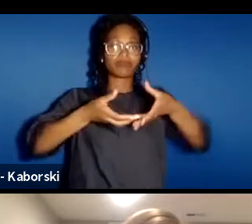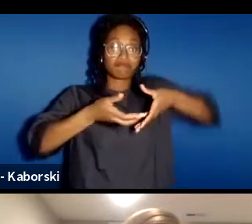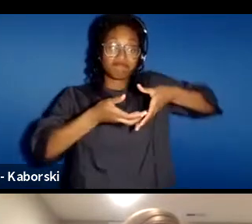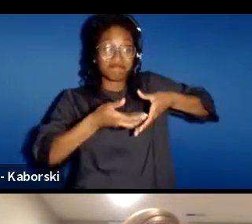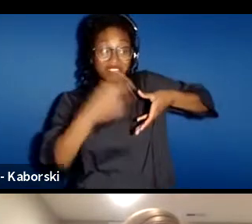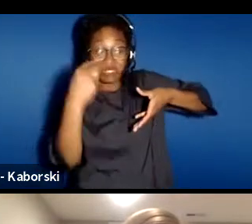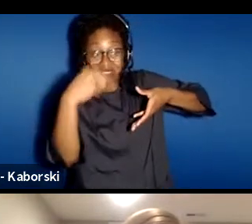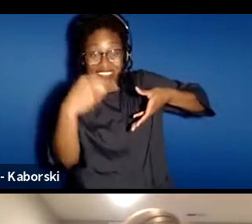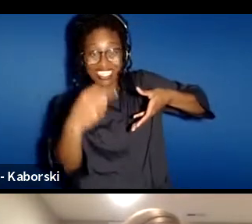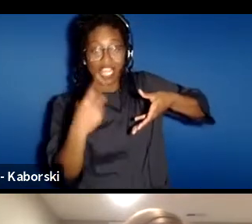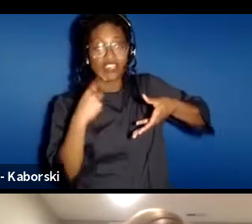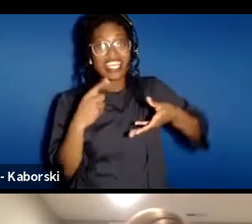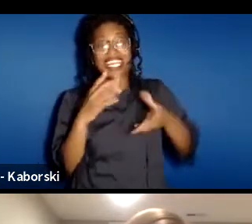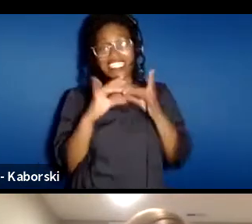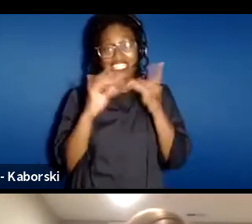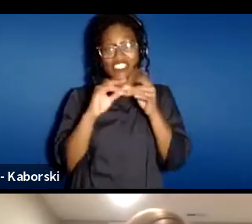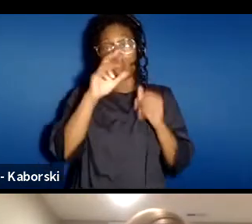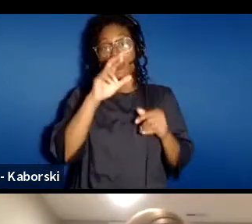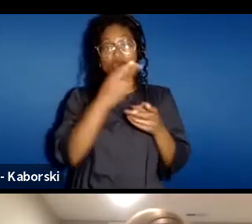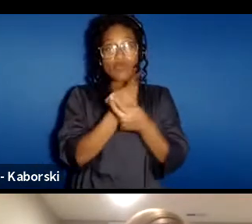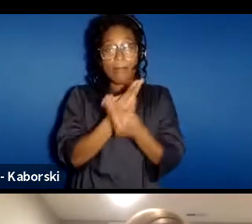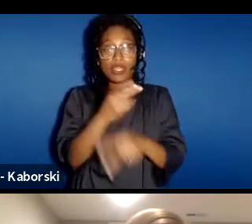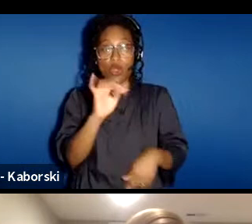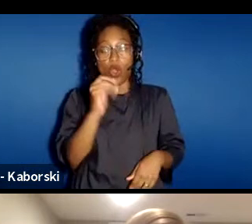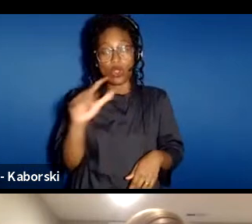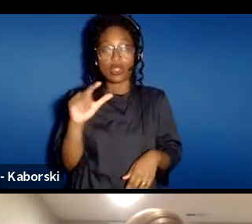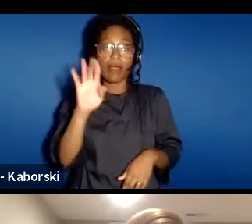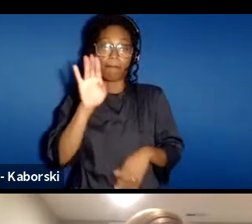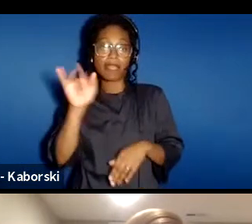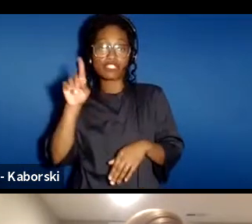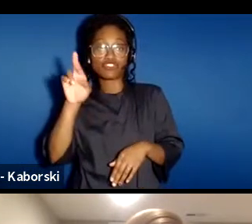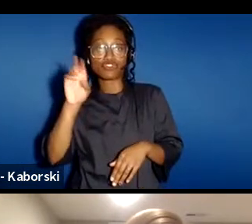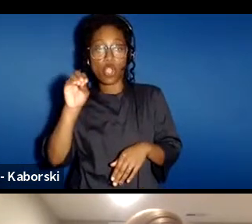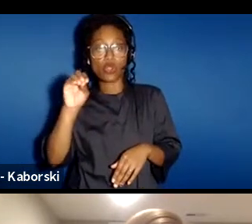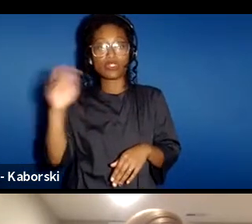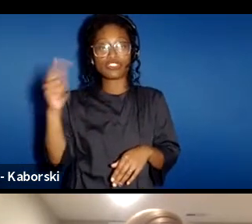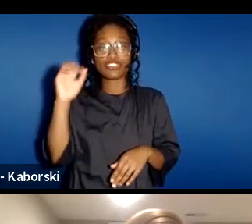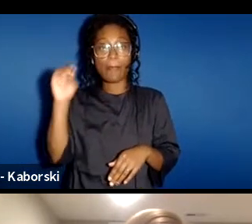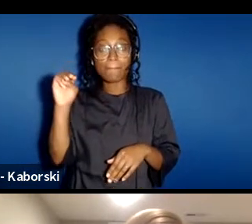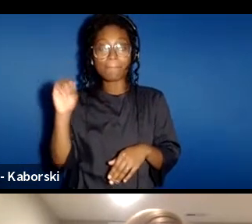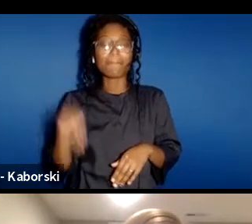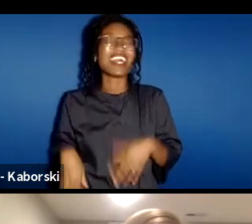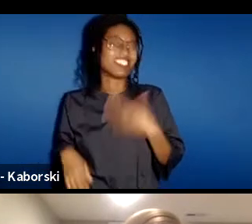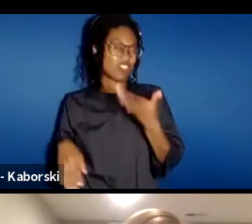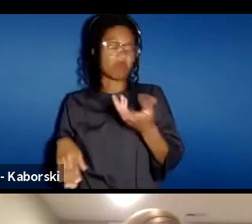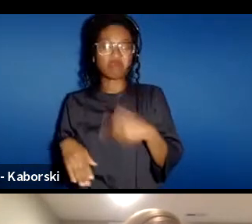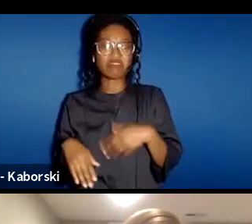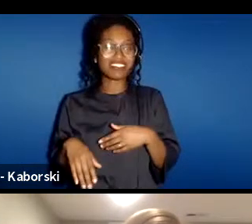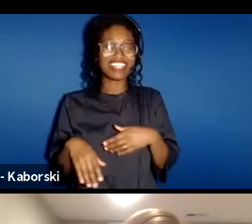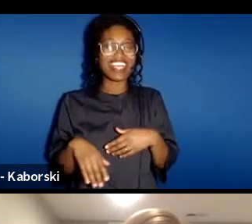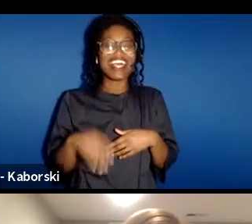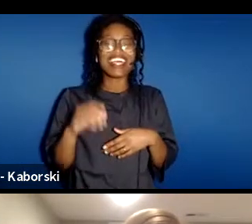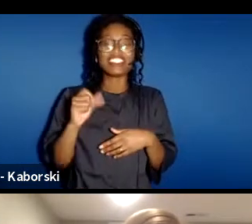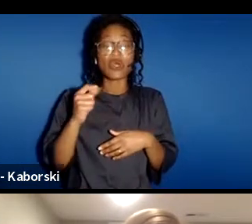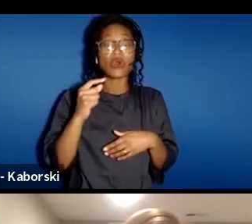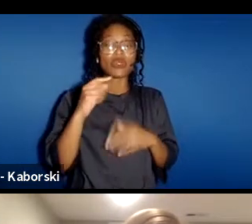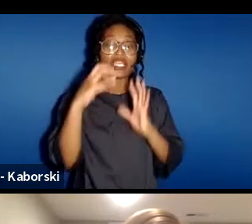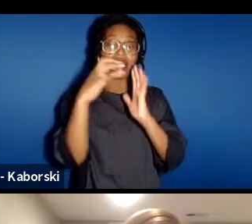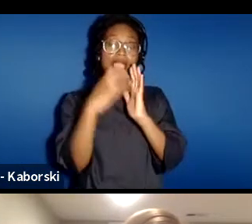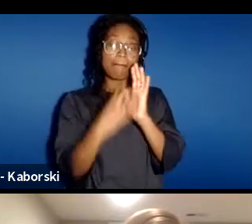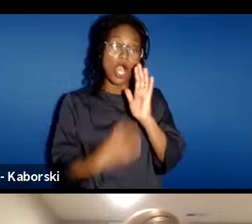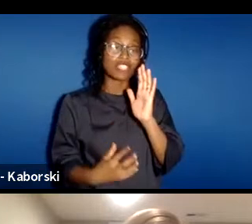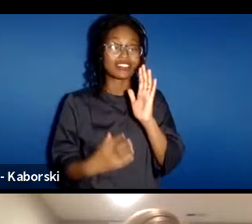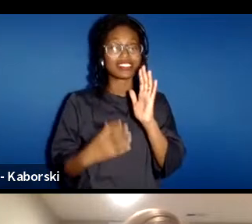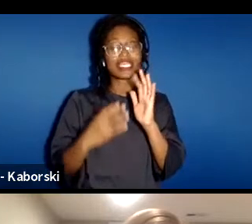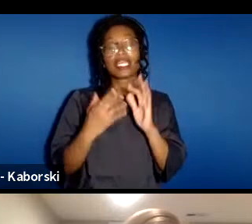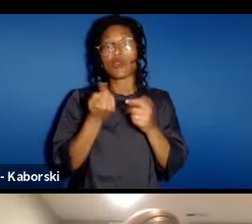see this, but it actually says Rabbit Hole and it says Bespoke Gin on here as well. So you're looking at embossing, debossing.